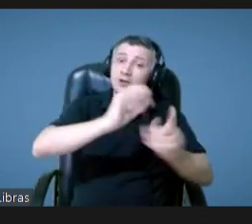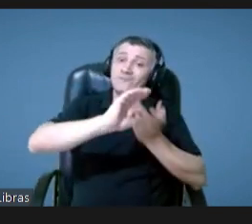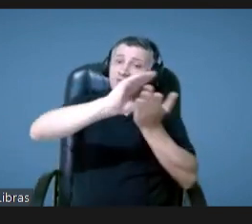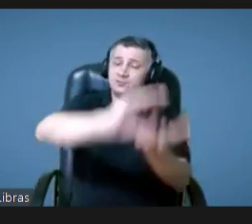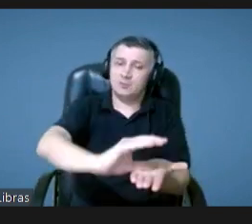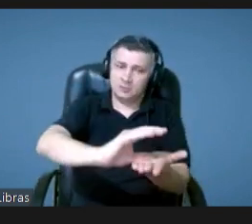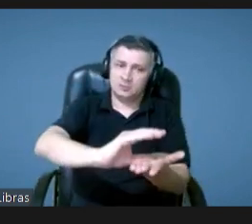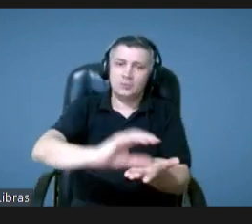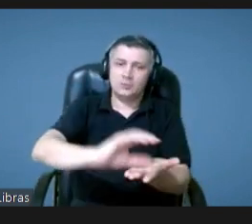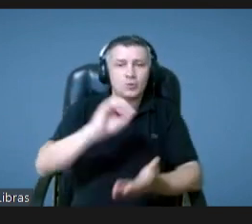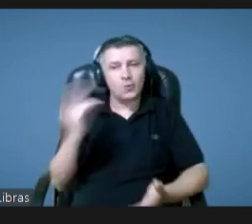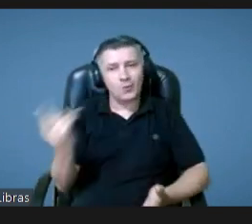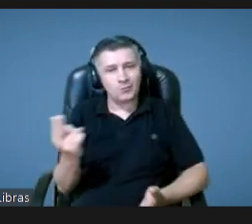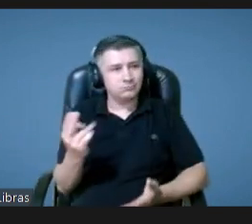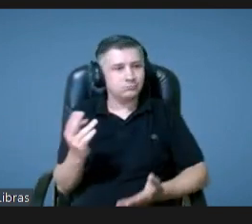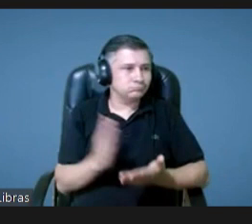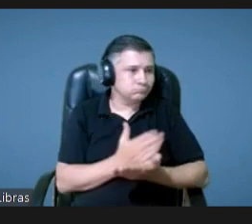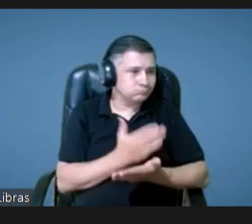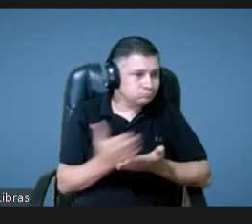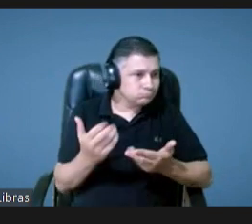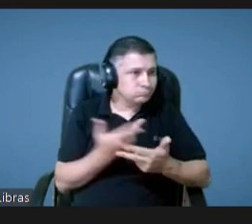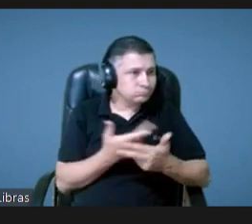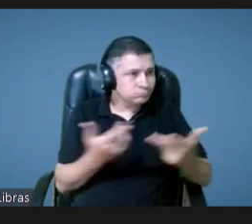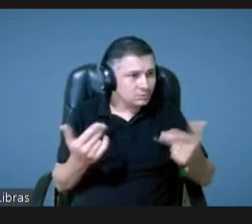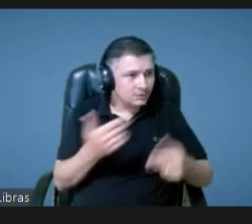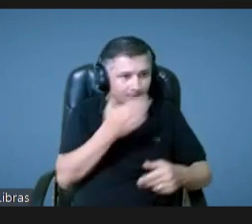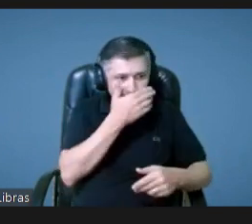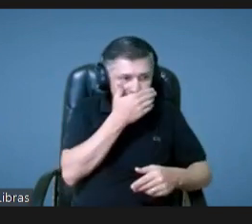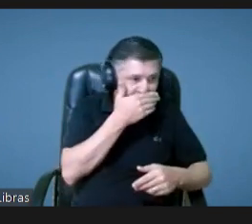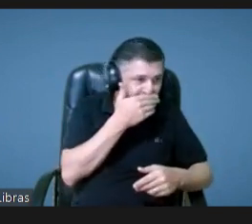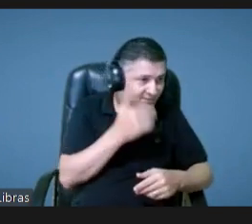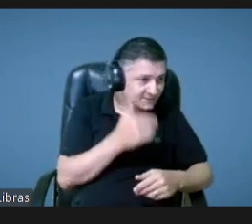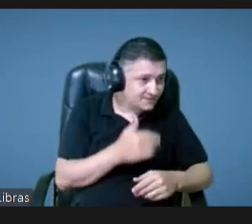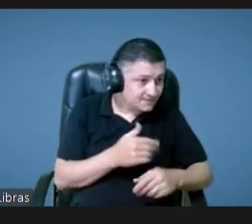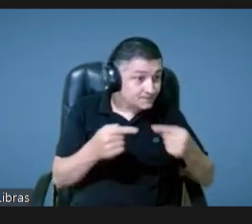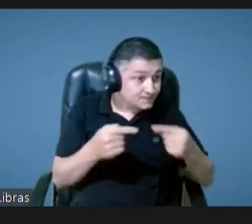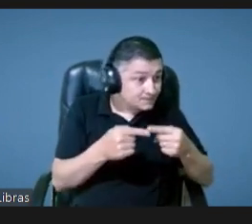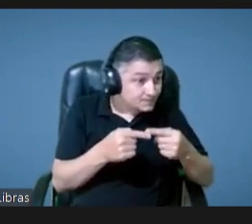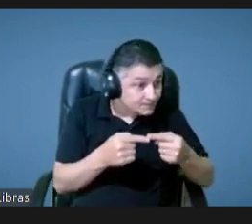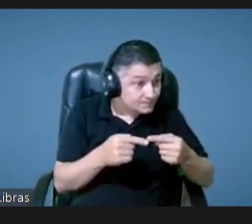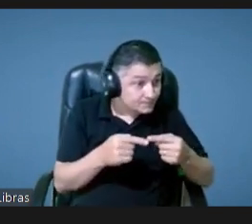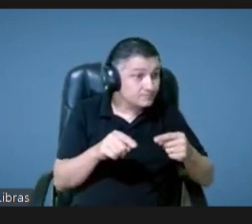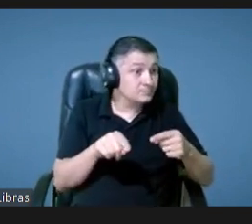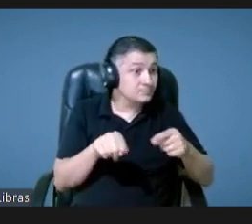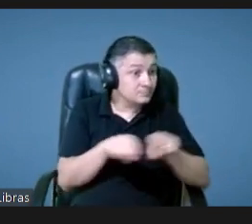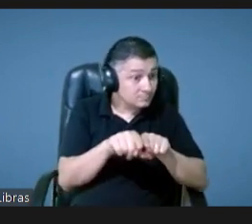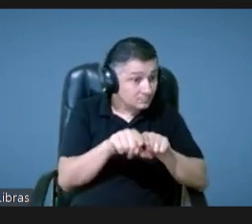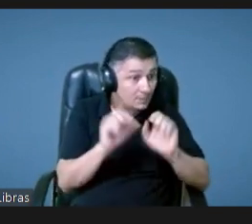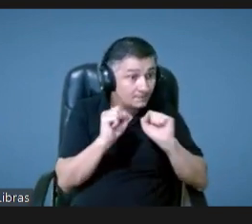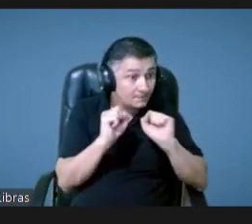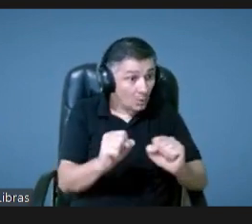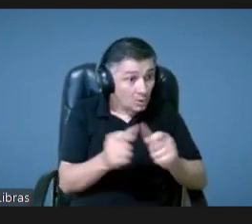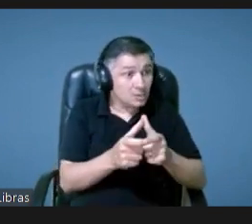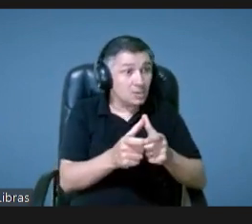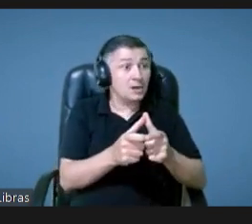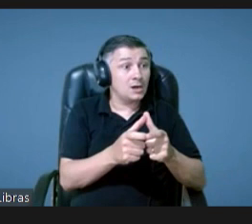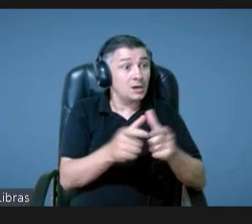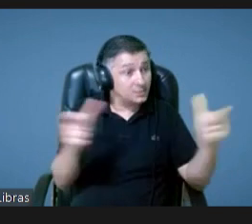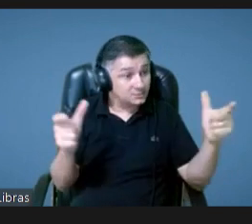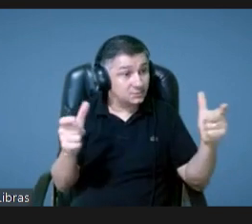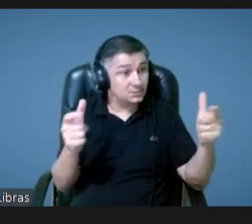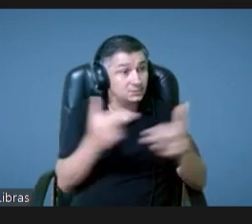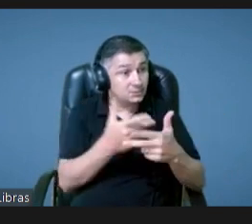will not have to be doubled. Very little is needed for us